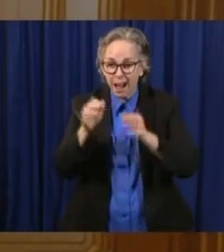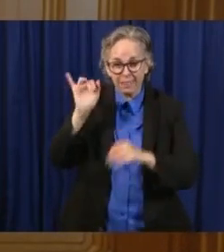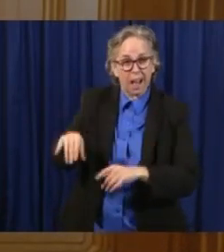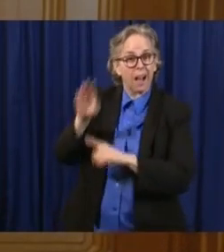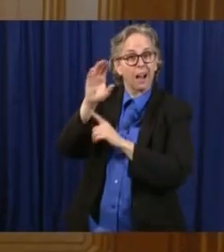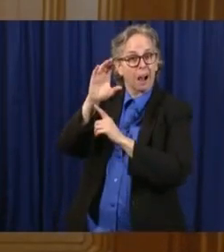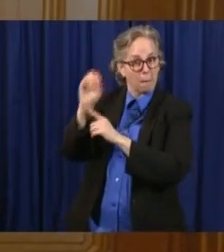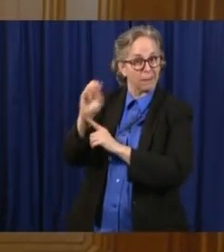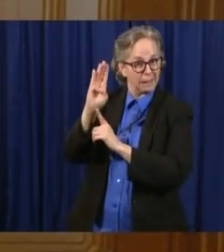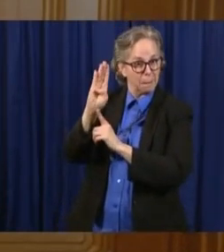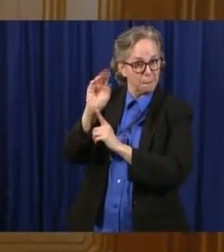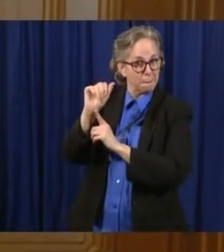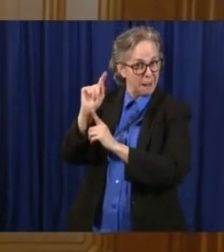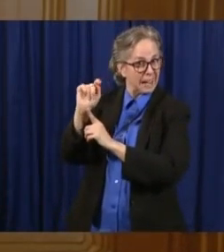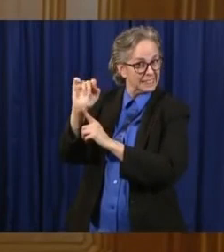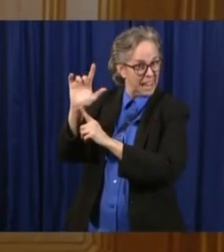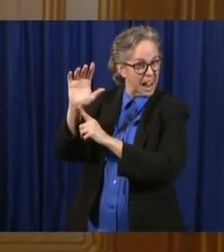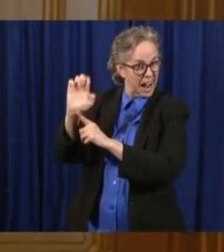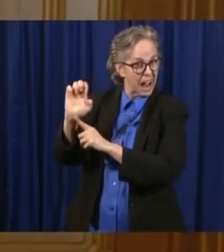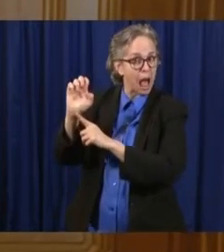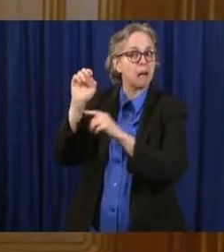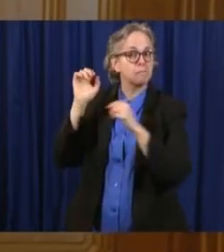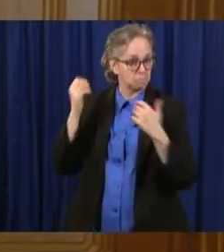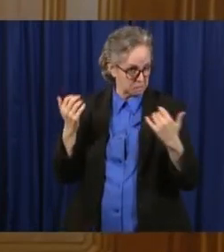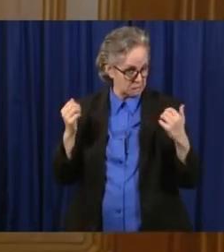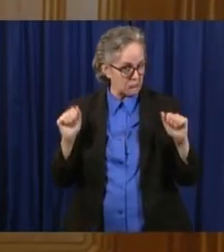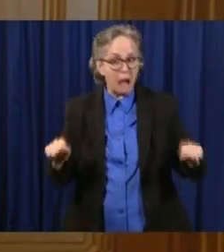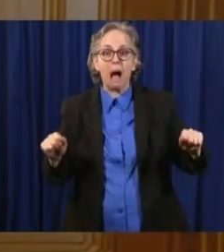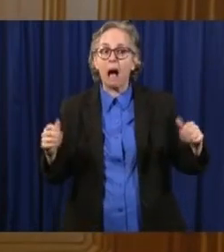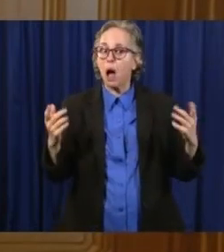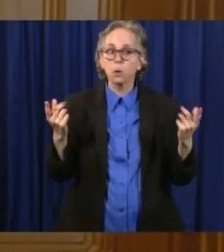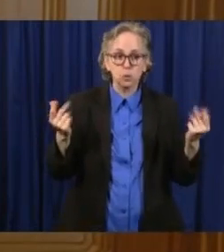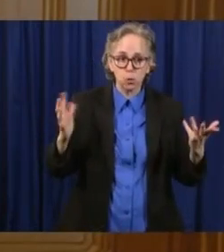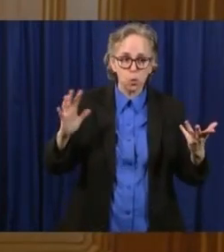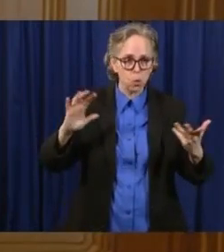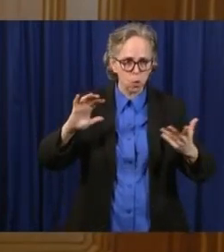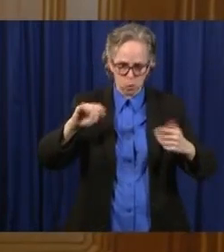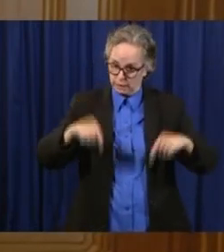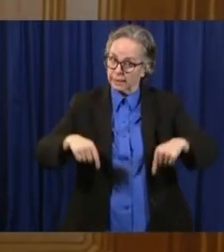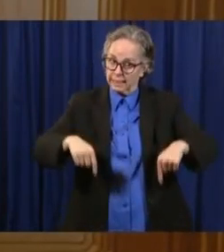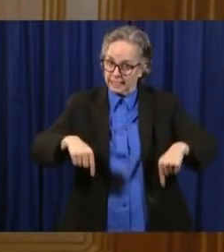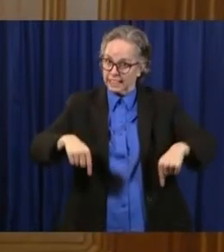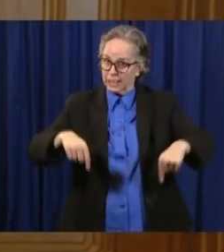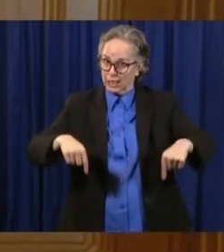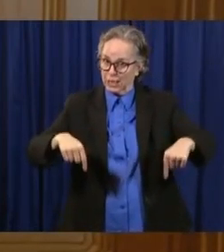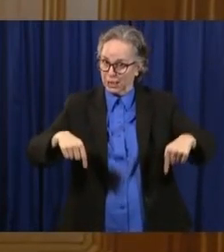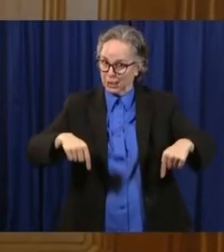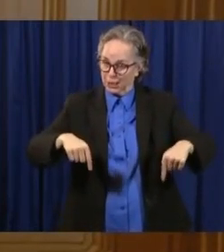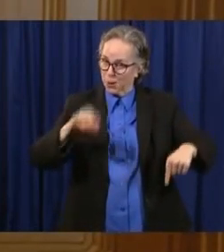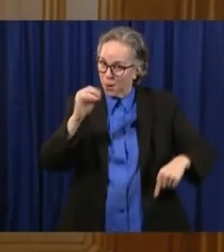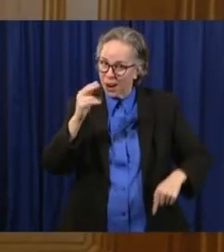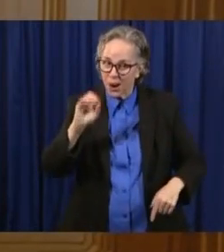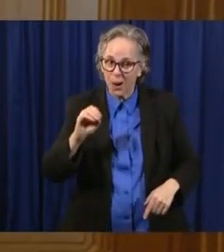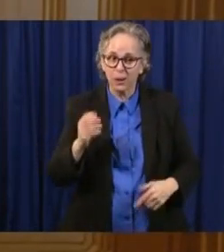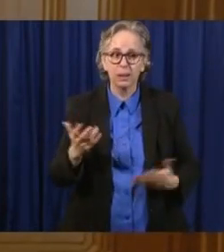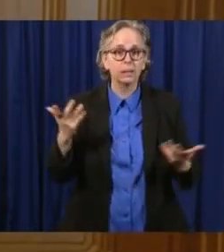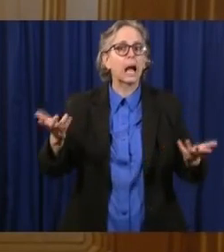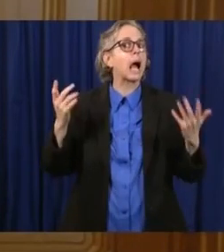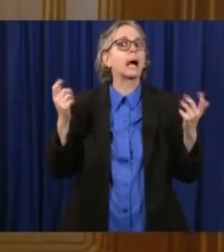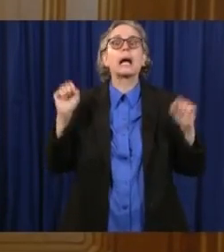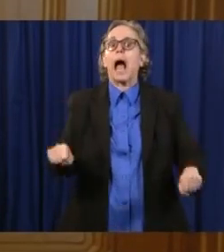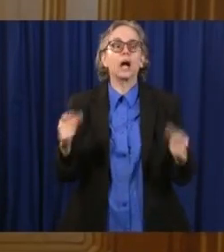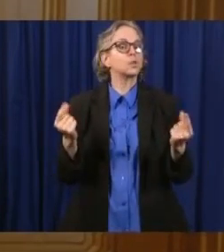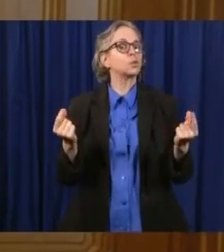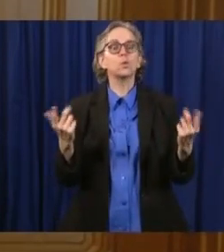that Battelle located in Central Ohio here, now has the ability to basically recycle,